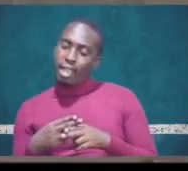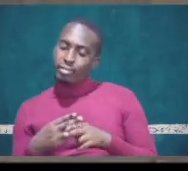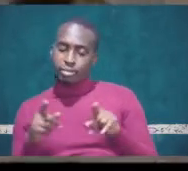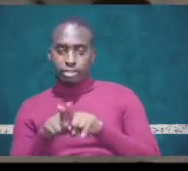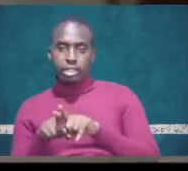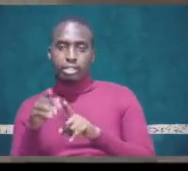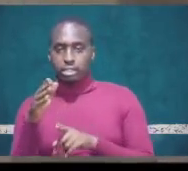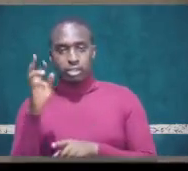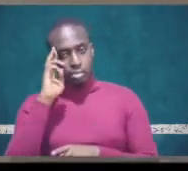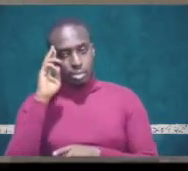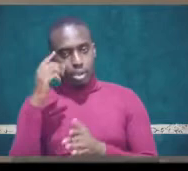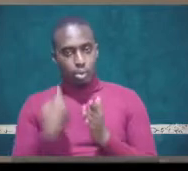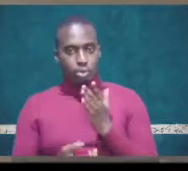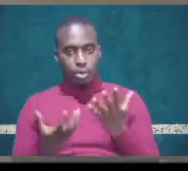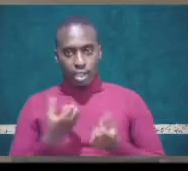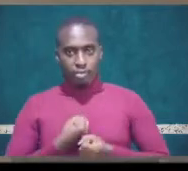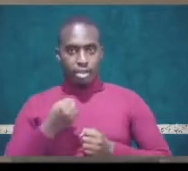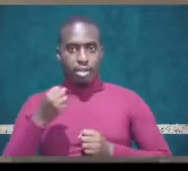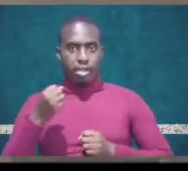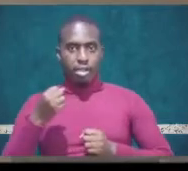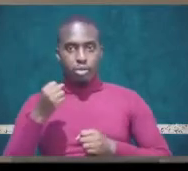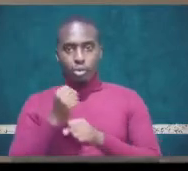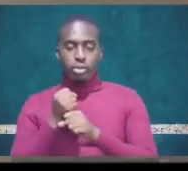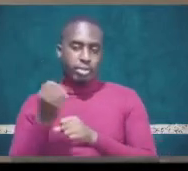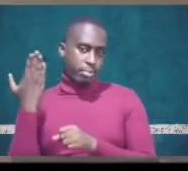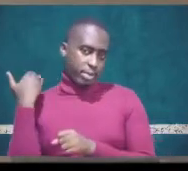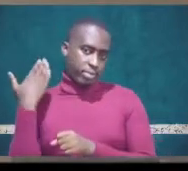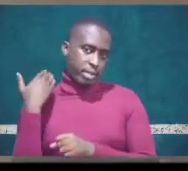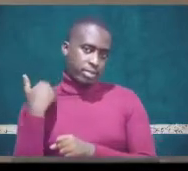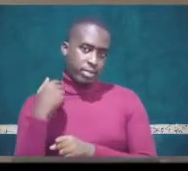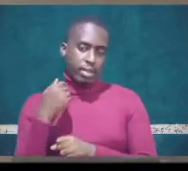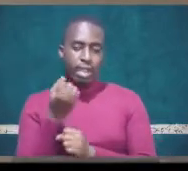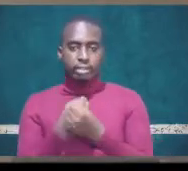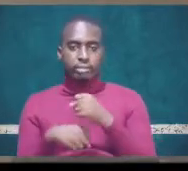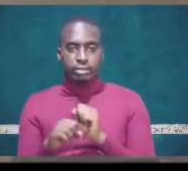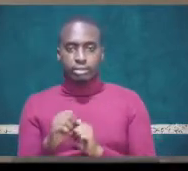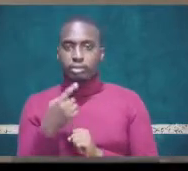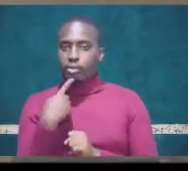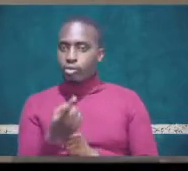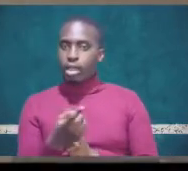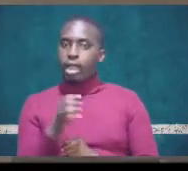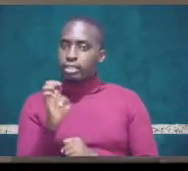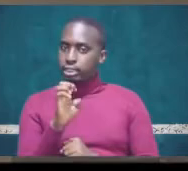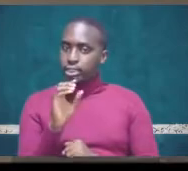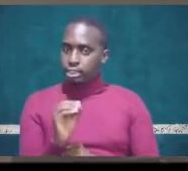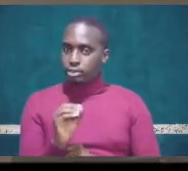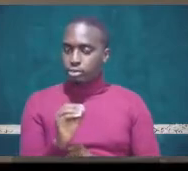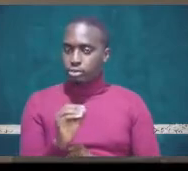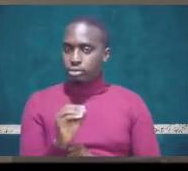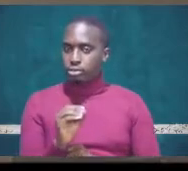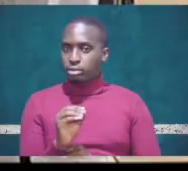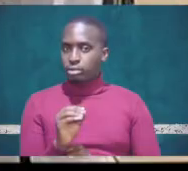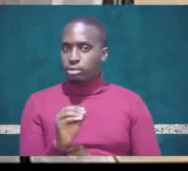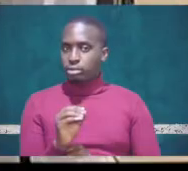that one. Remember what we have now performed into previous activities. So it means that E0,